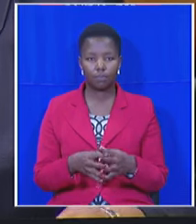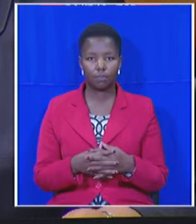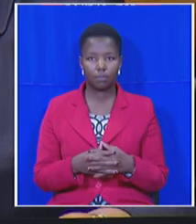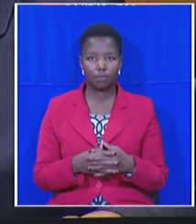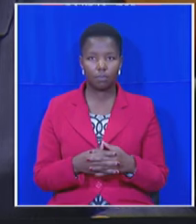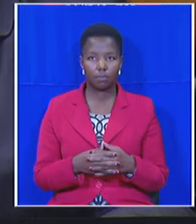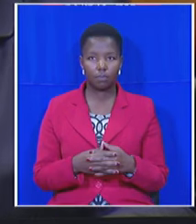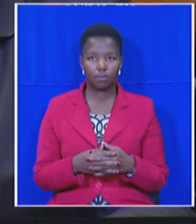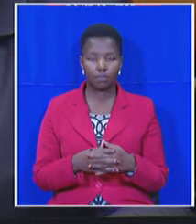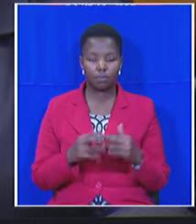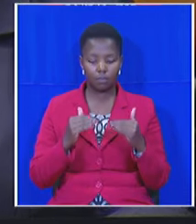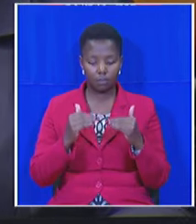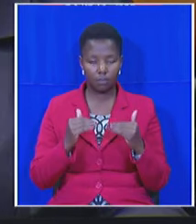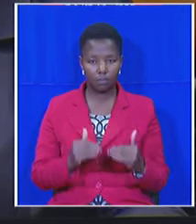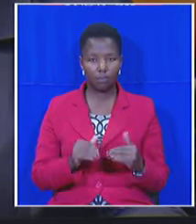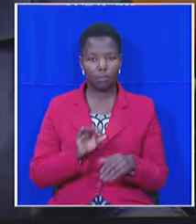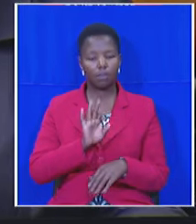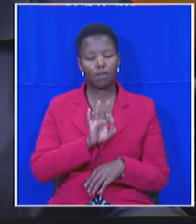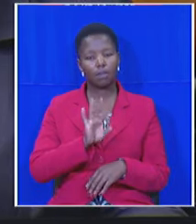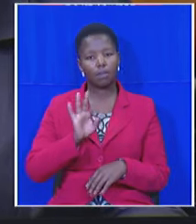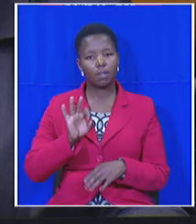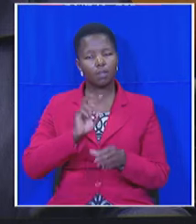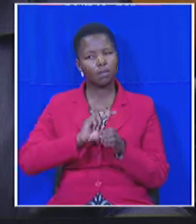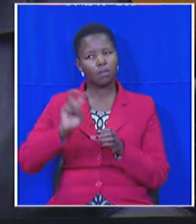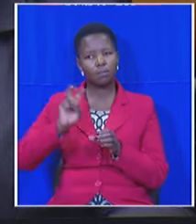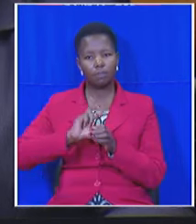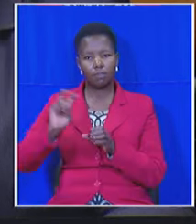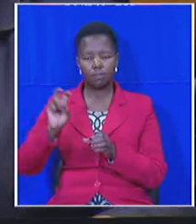We now move to vote 33, tourism.